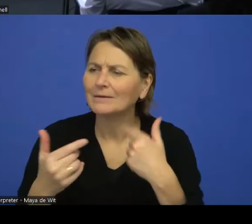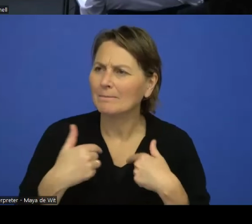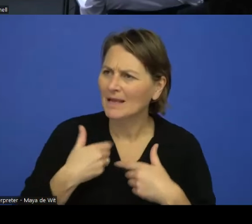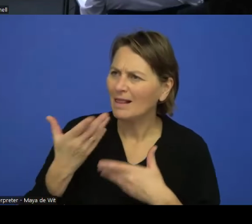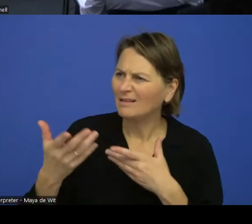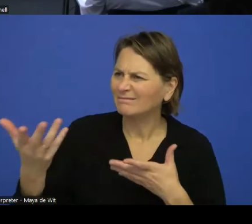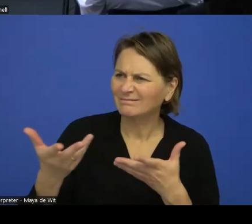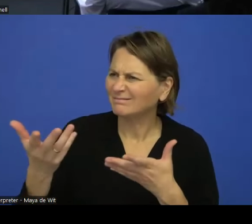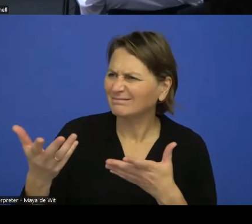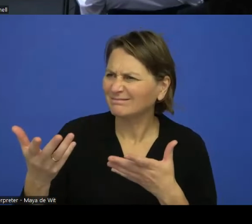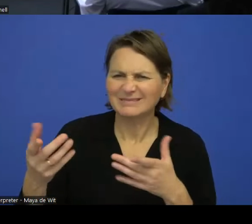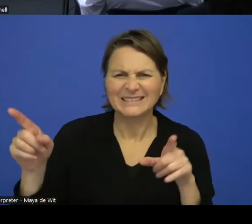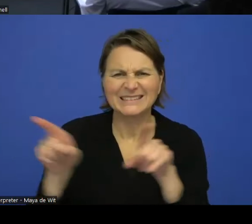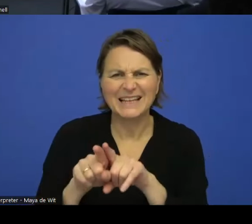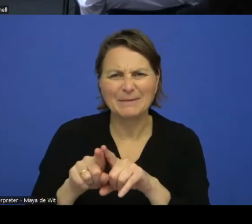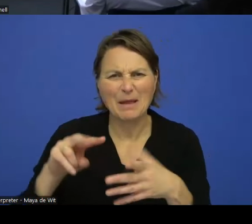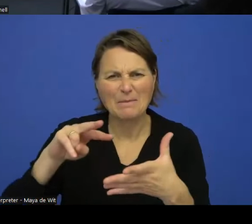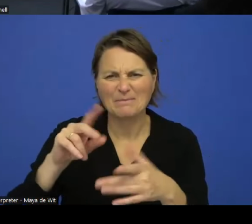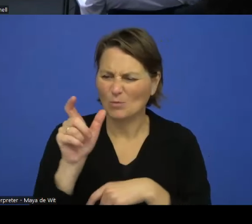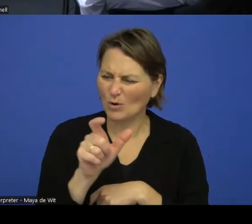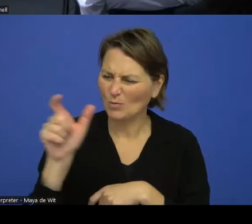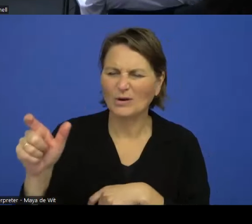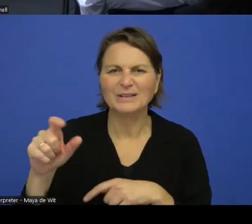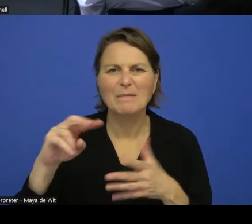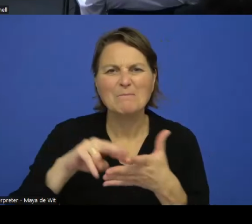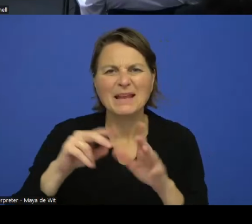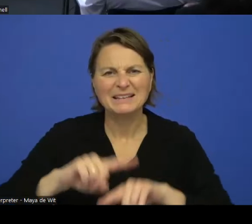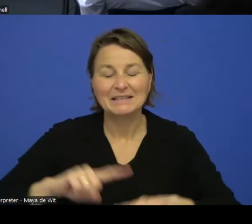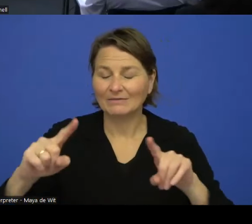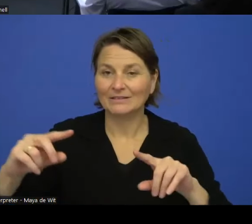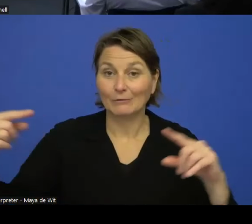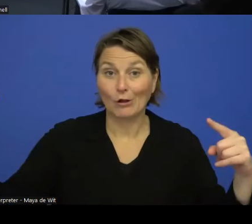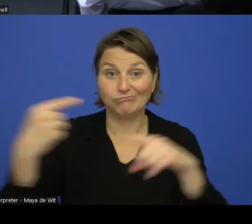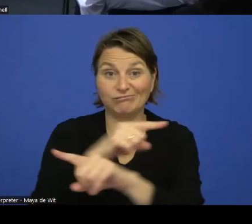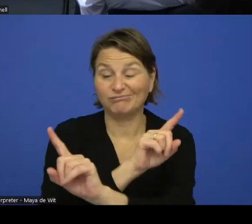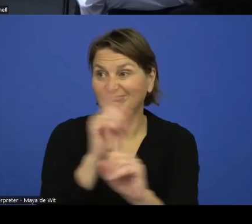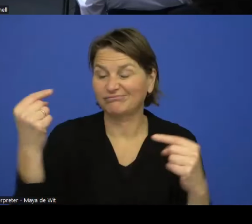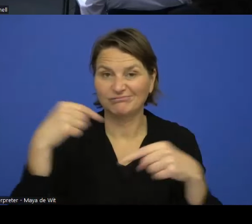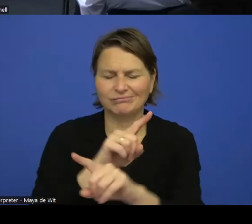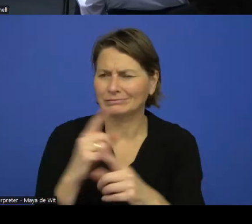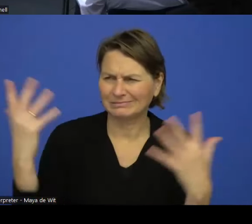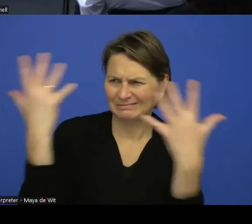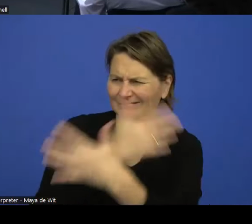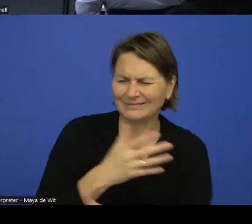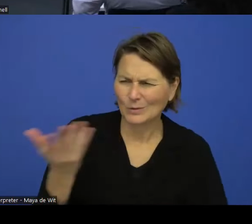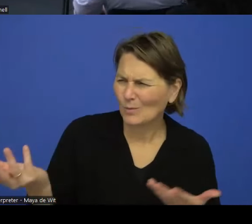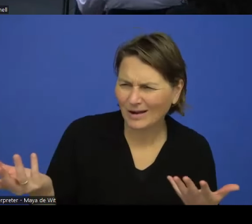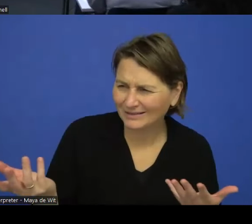active condition and a passive condition. It took us a while to realize that we were completely confused about which one was